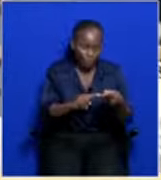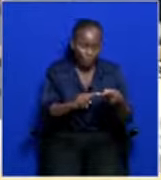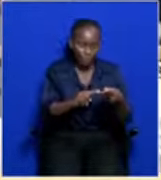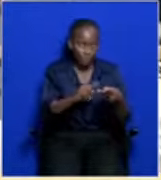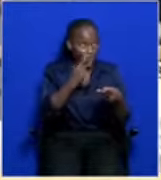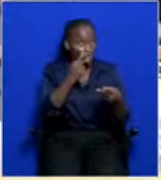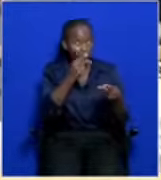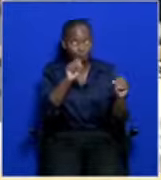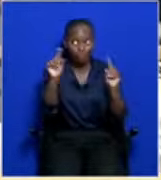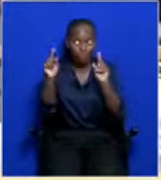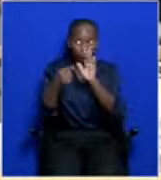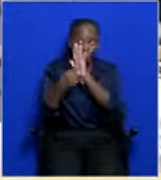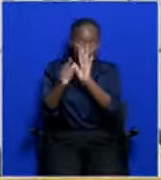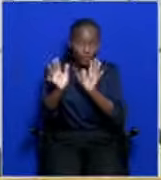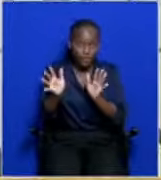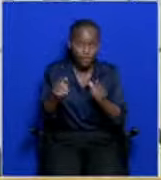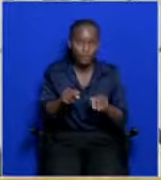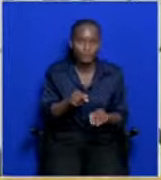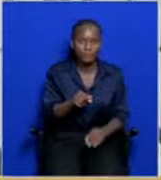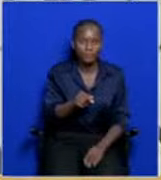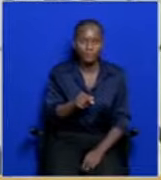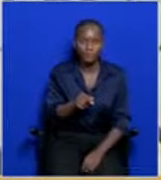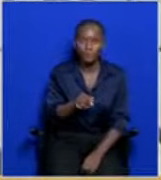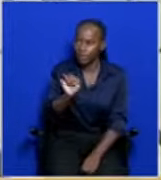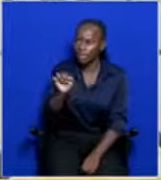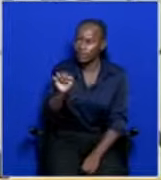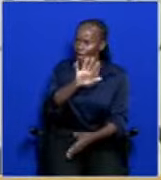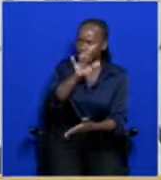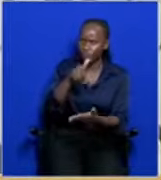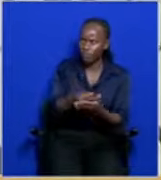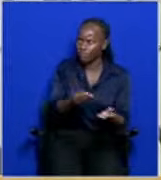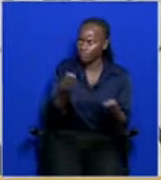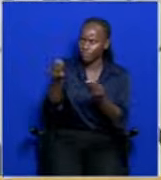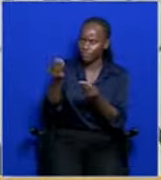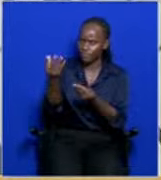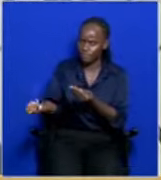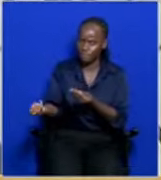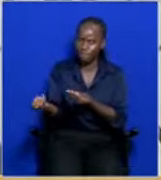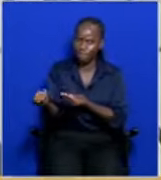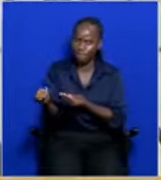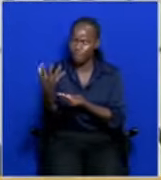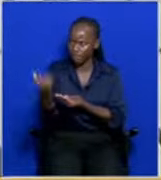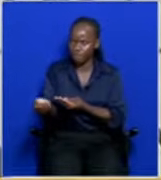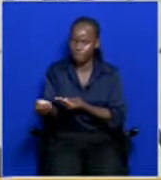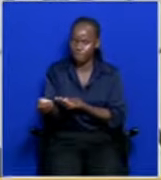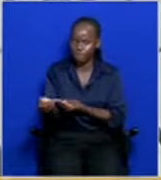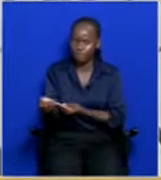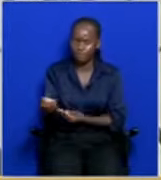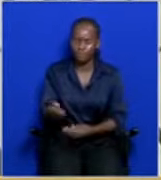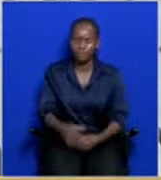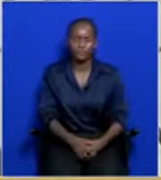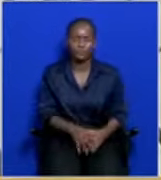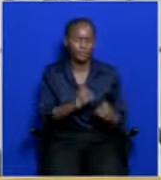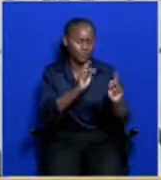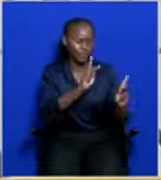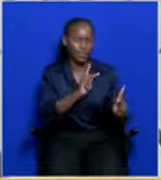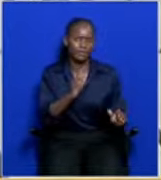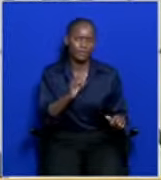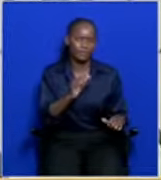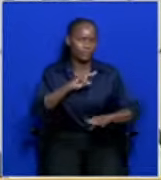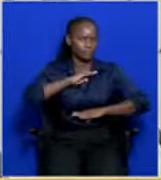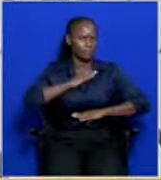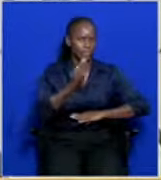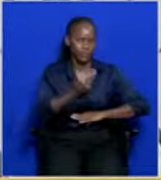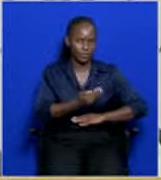Yes, this they have. They have what we have here? Yes. Okay. All right. No, thank you. I'm answered. And